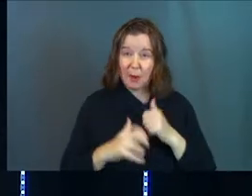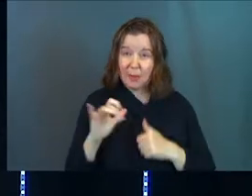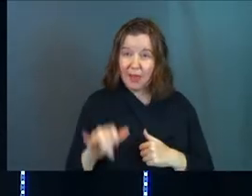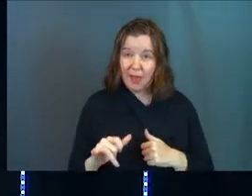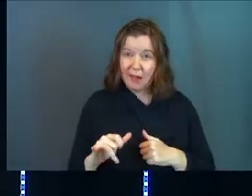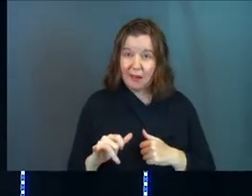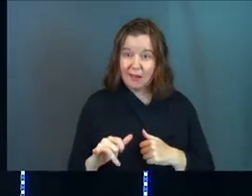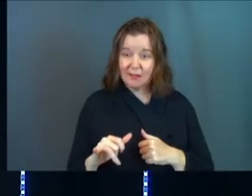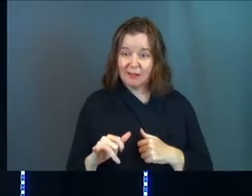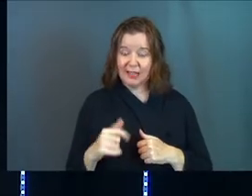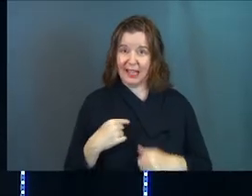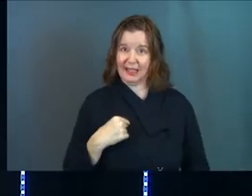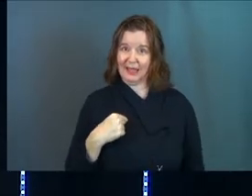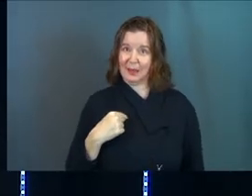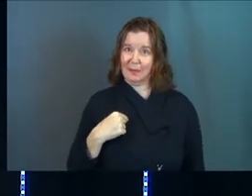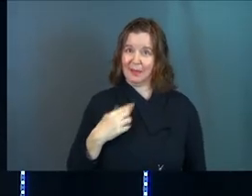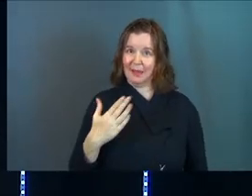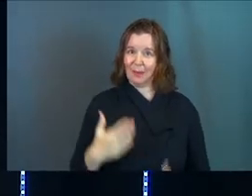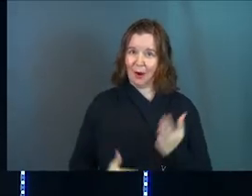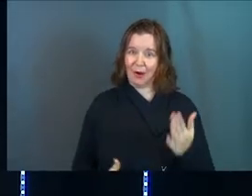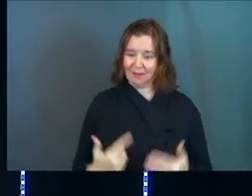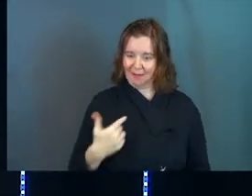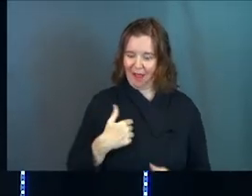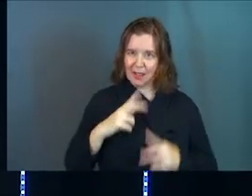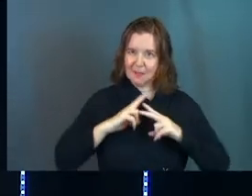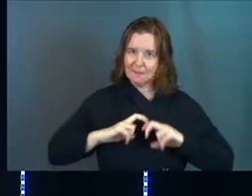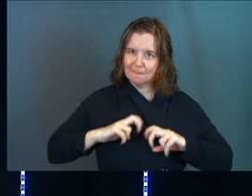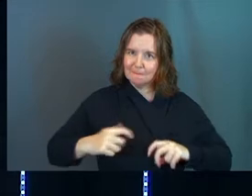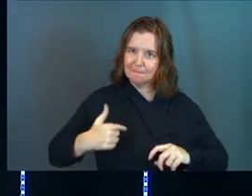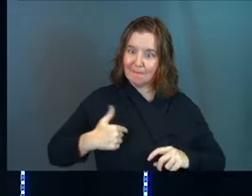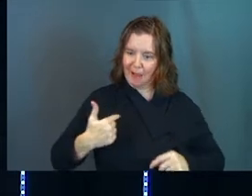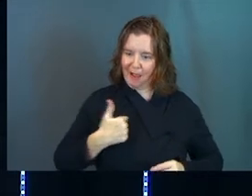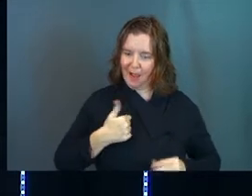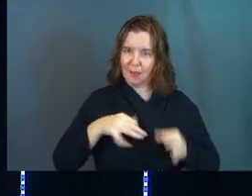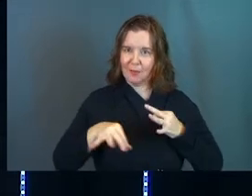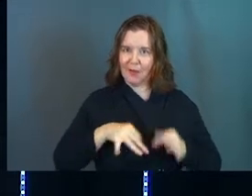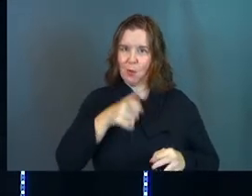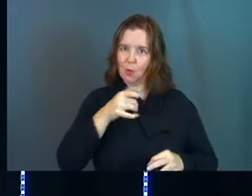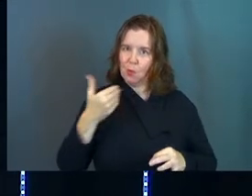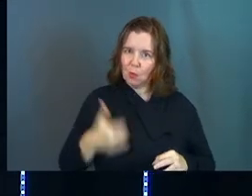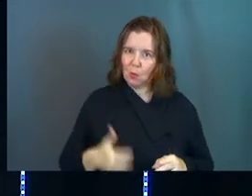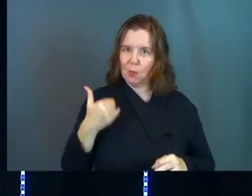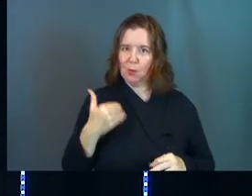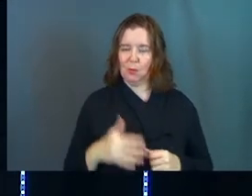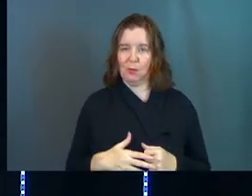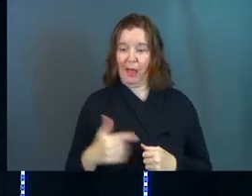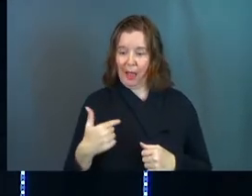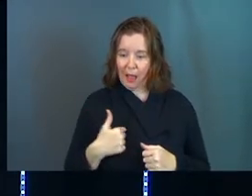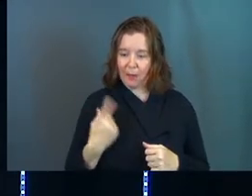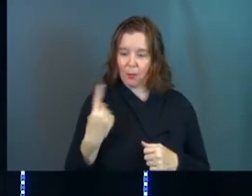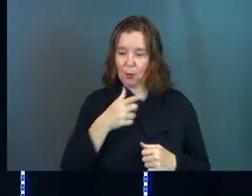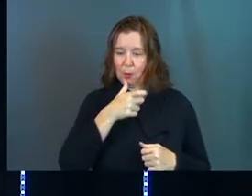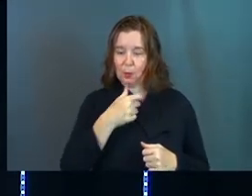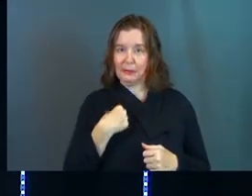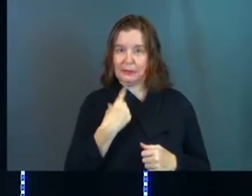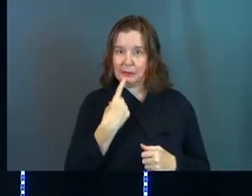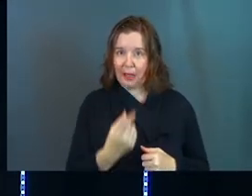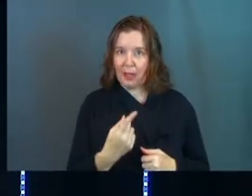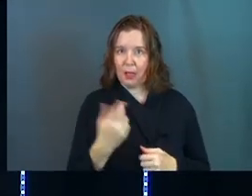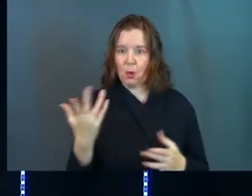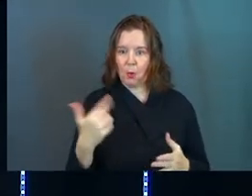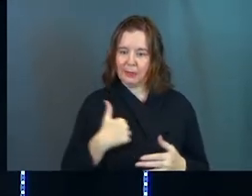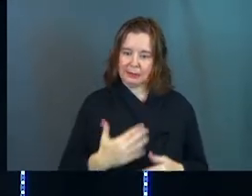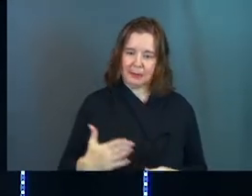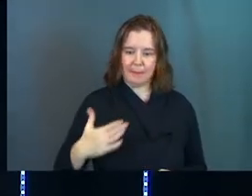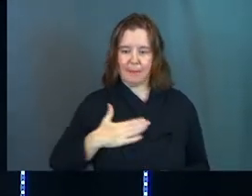that is? It's the me part of that. It's I'm defining me. I'm the one who's saying,